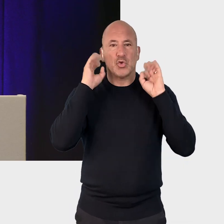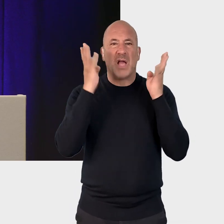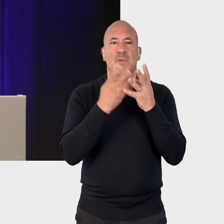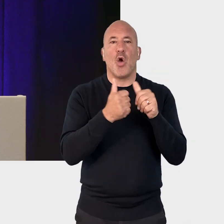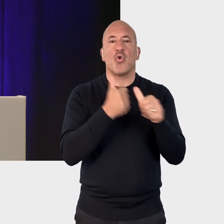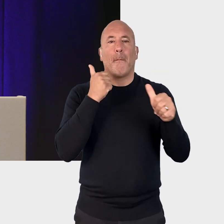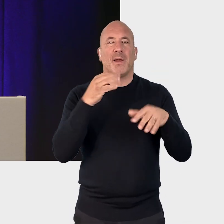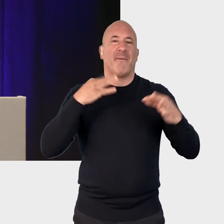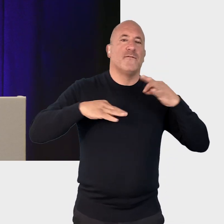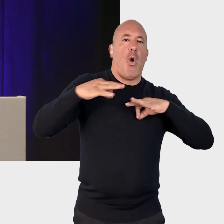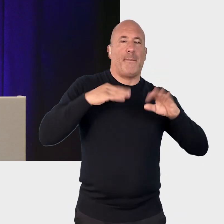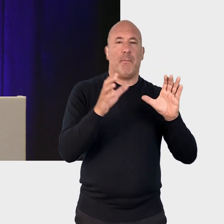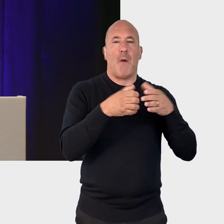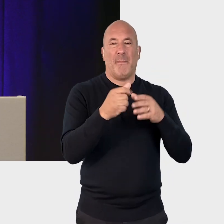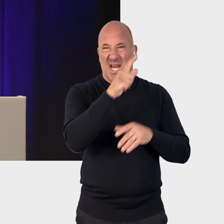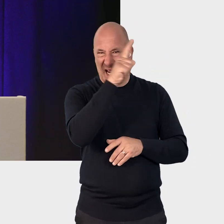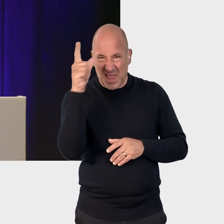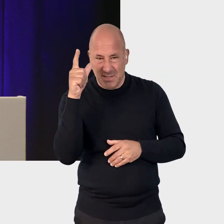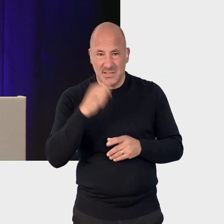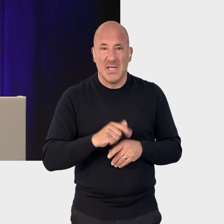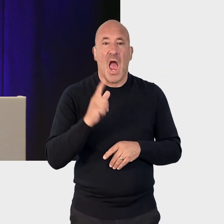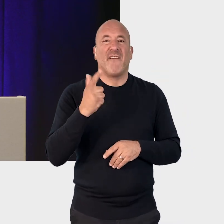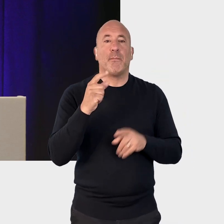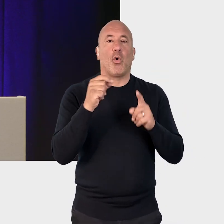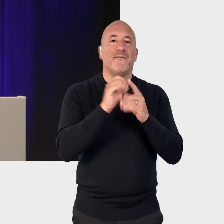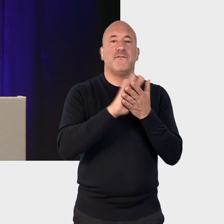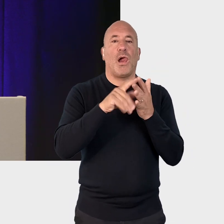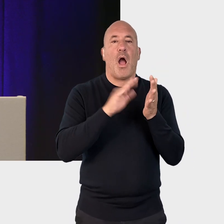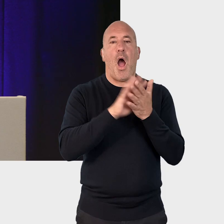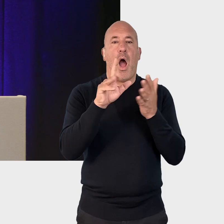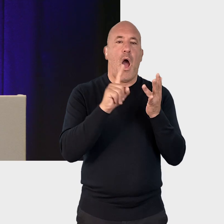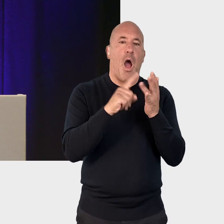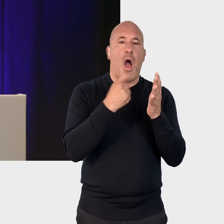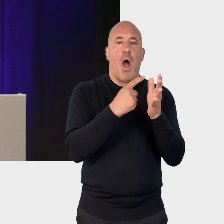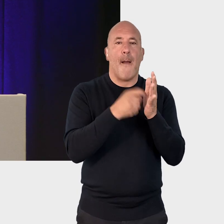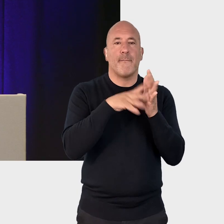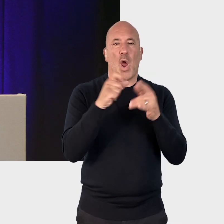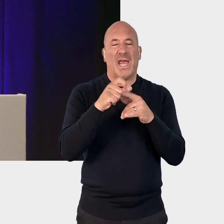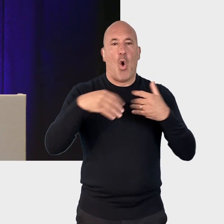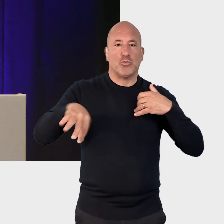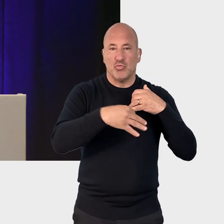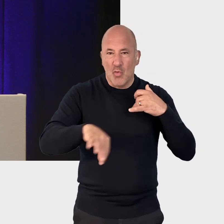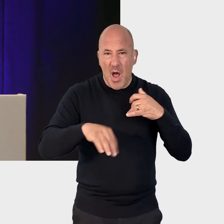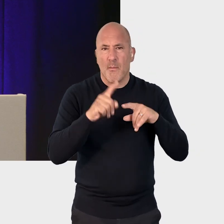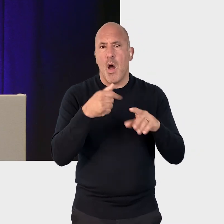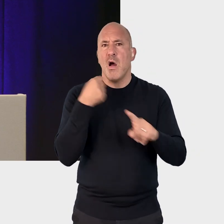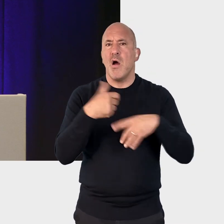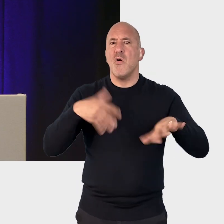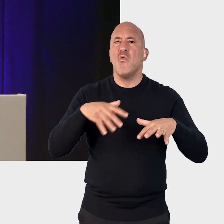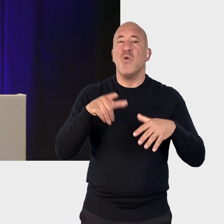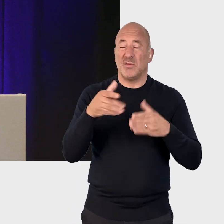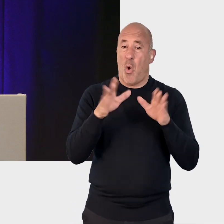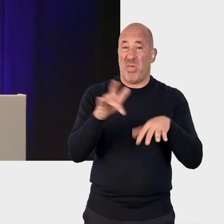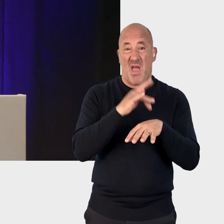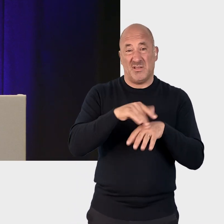also partnering with the Royal Shakespeare Company, Performance Ensemble in Leeds, Liverpool Philharmonic Orchestra, but the most impactful and the